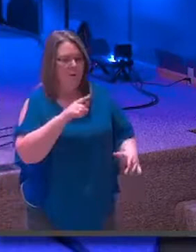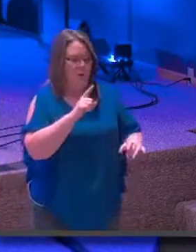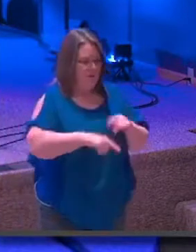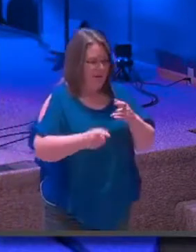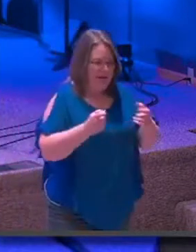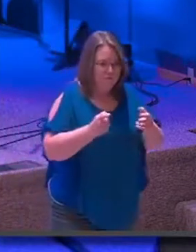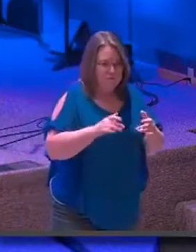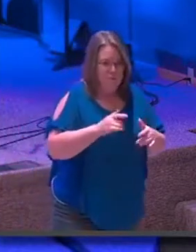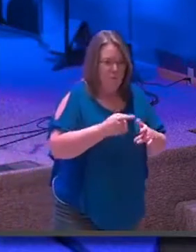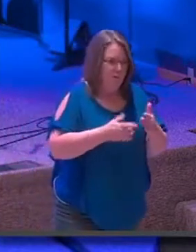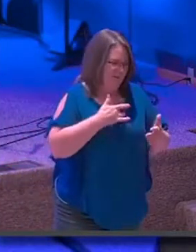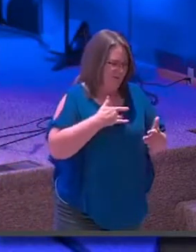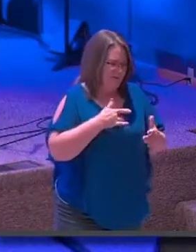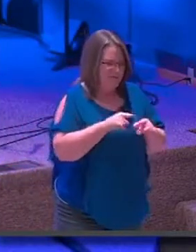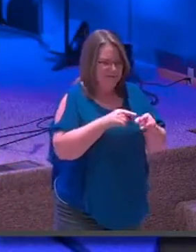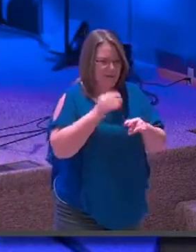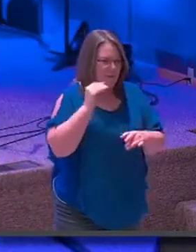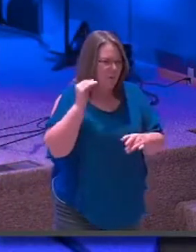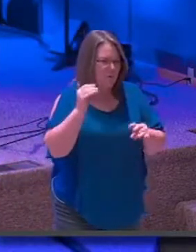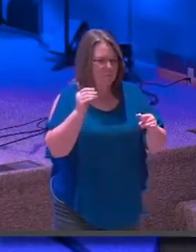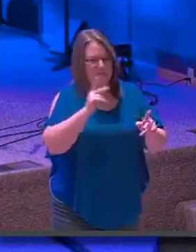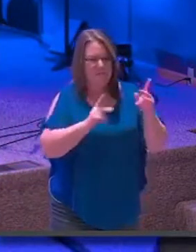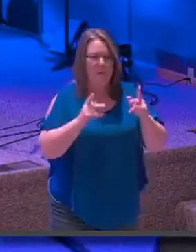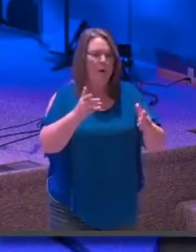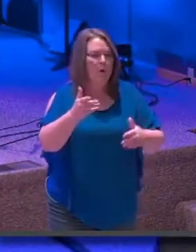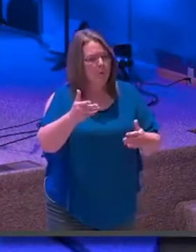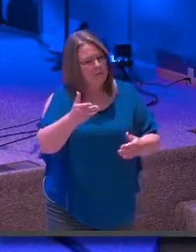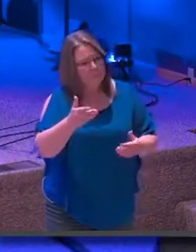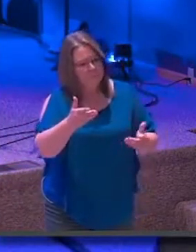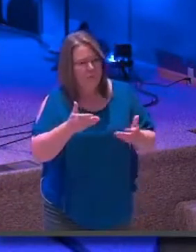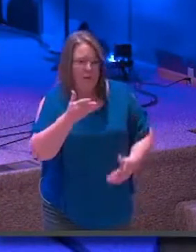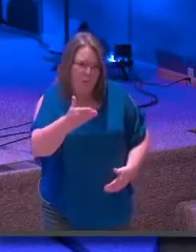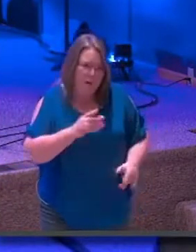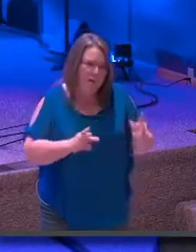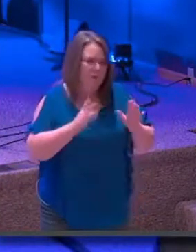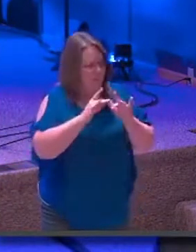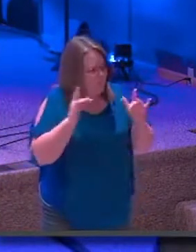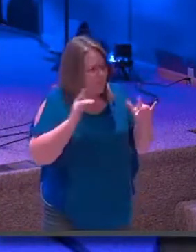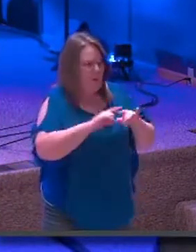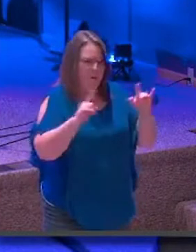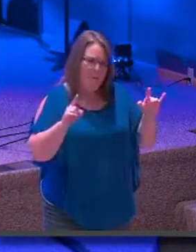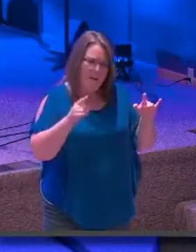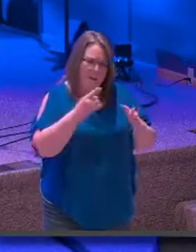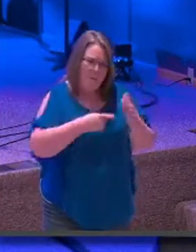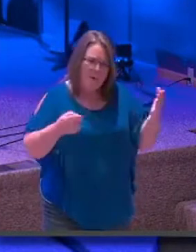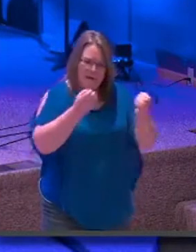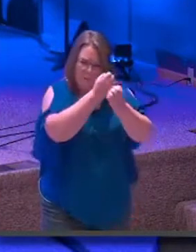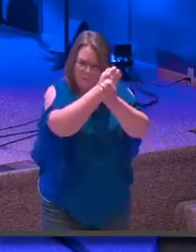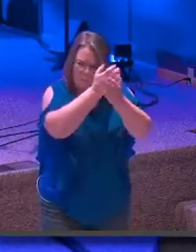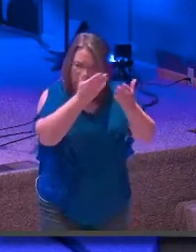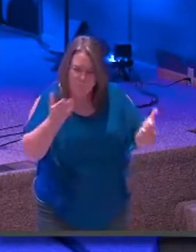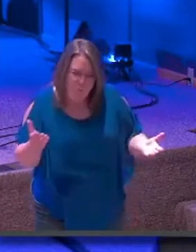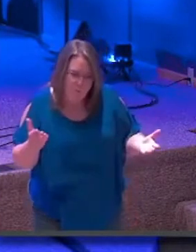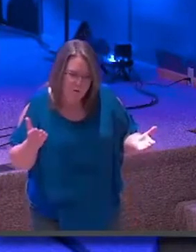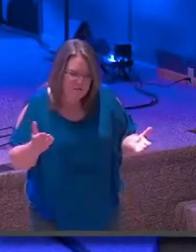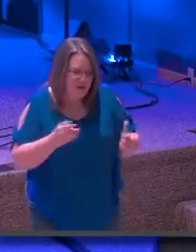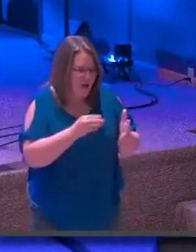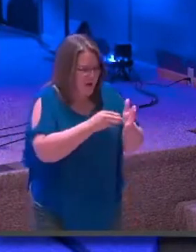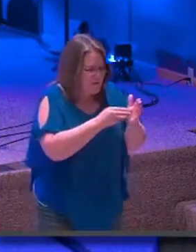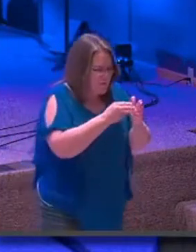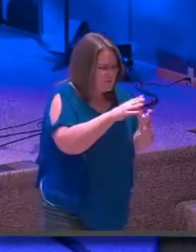like home to people. We want to be welcoming. We want to be friendly and so on. But what informs the millions of choices